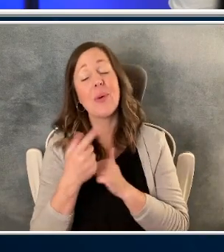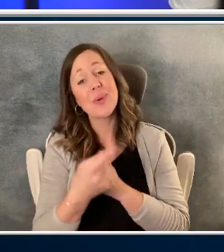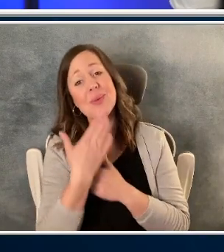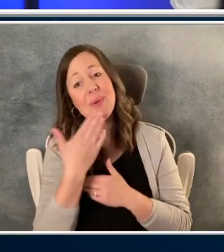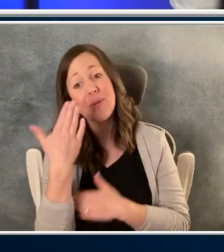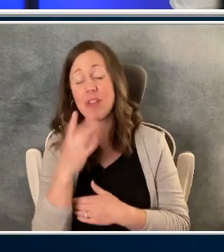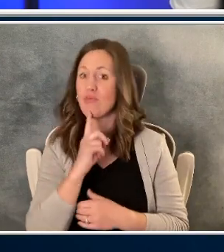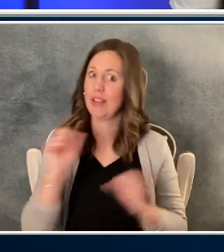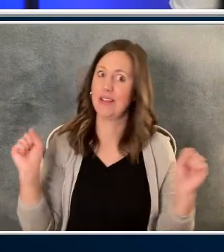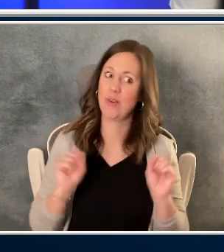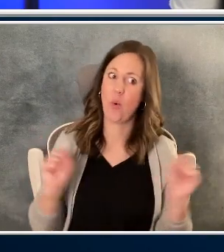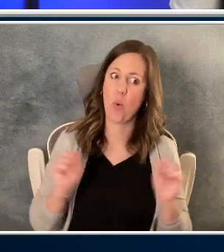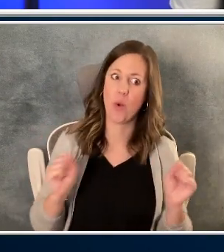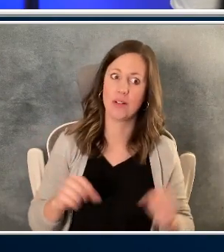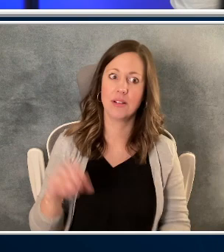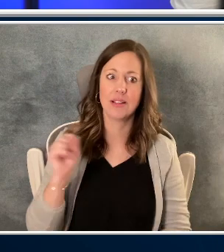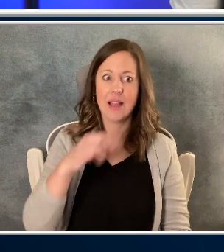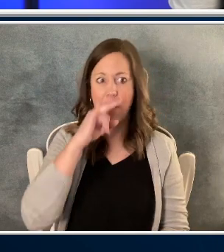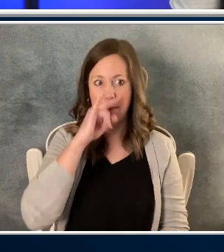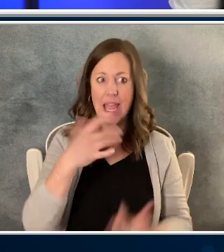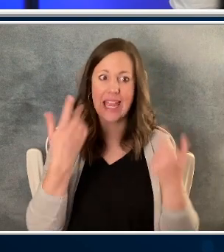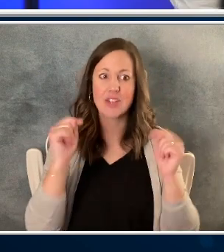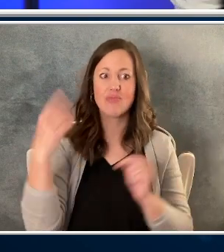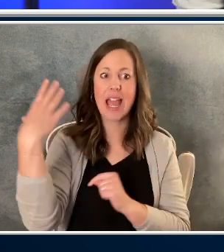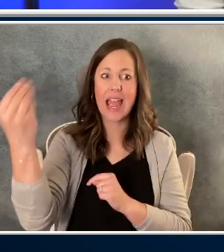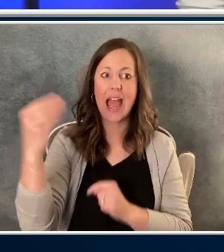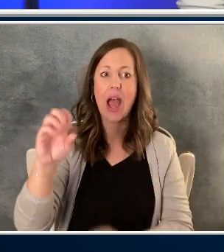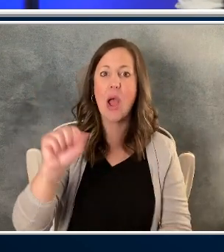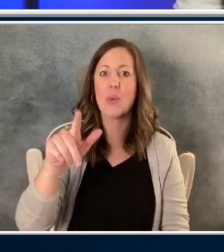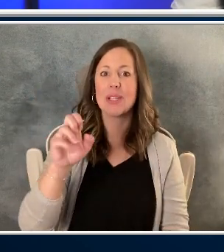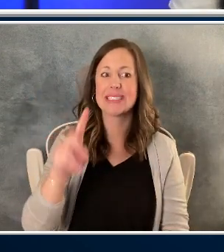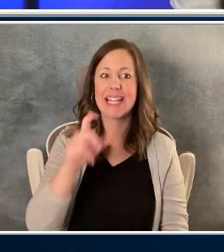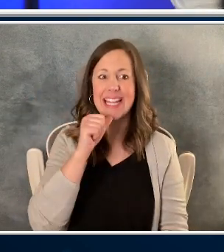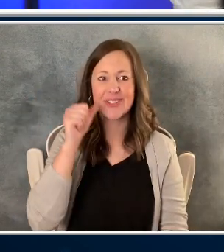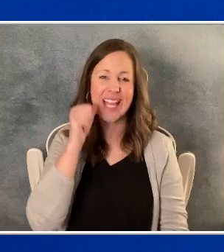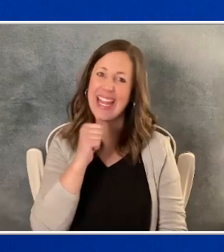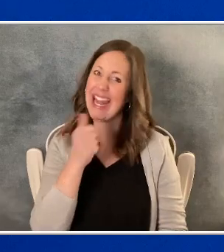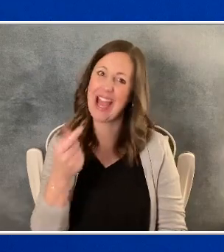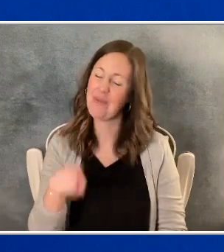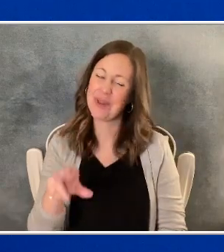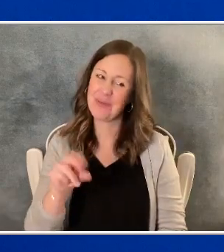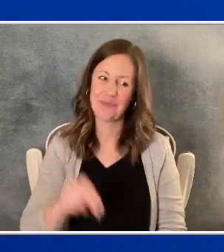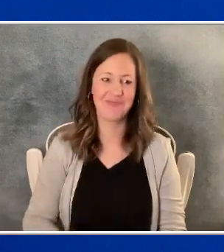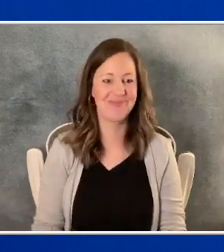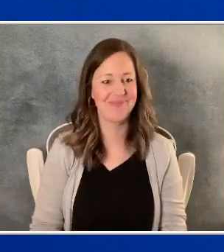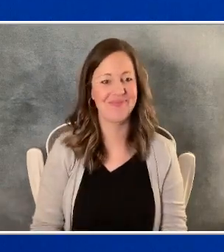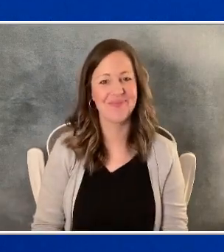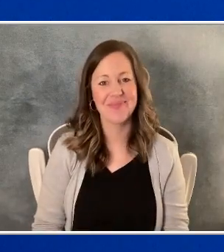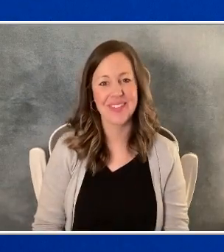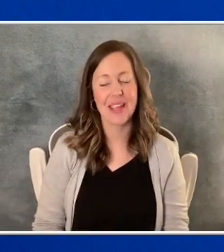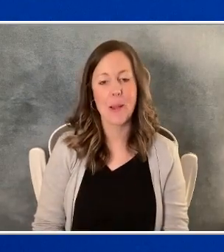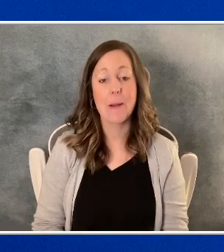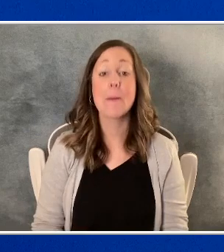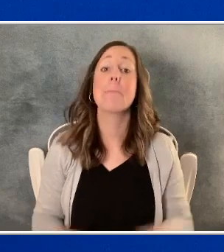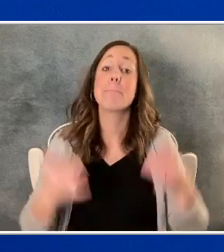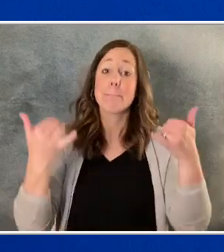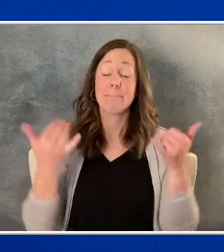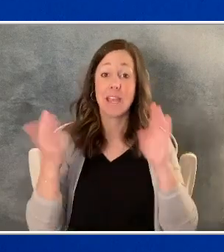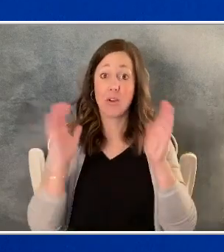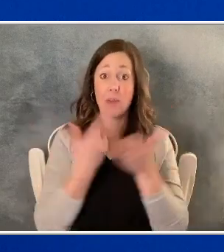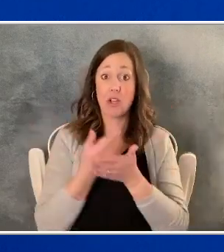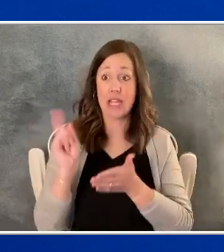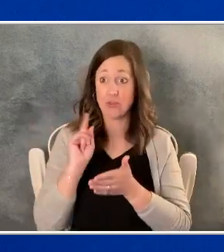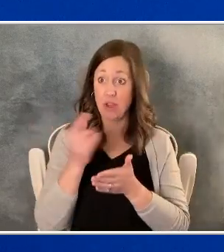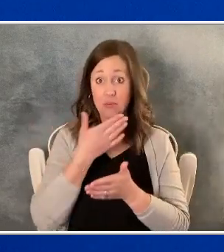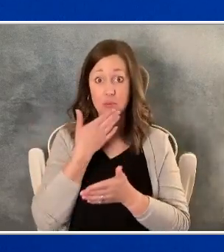cold. It's I know good my to be kids tried to get me inside. out sledding yesterday. Not happening. Right now, we're doing pretty good in the health system compared to where we were last week. 17